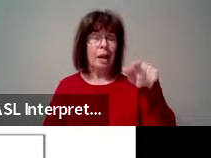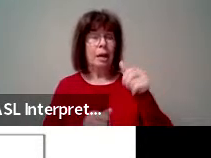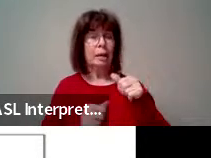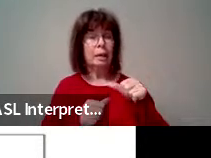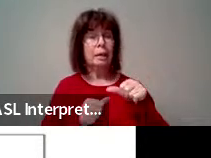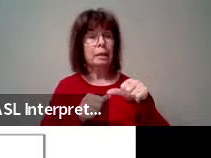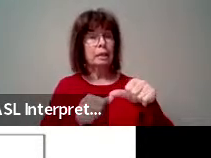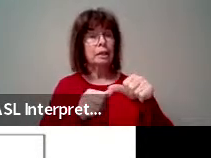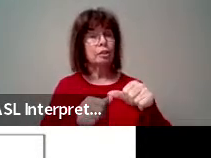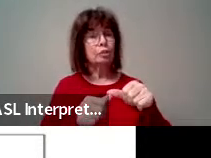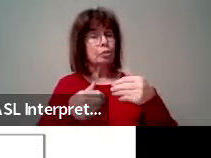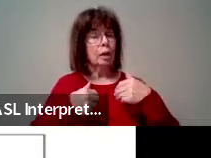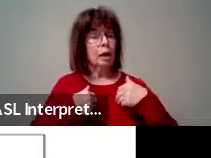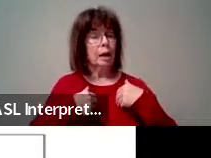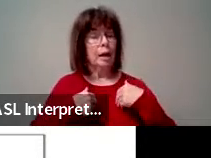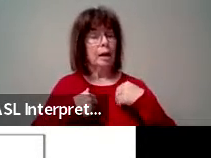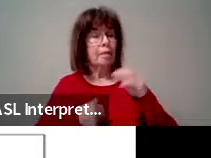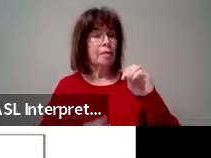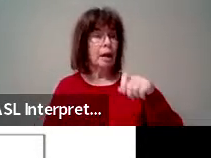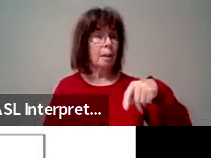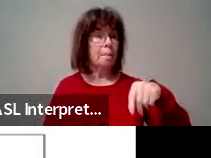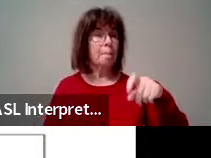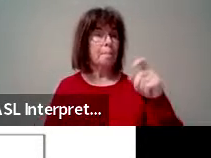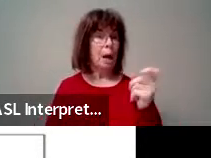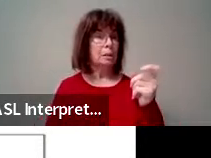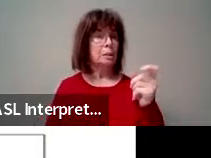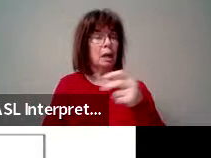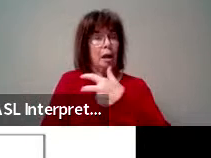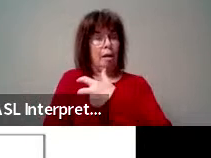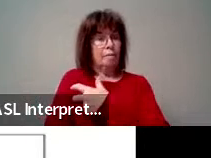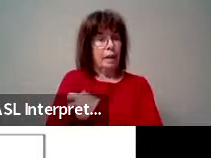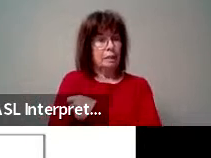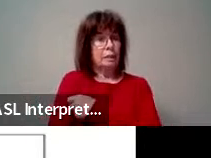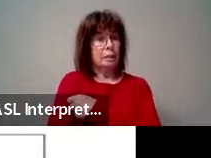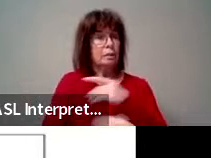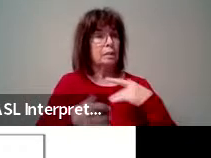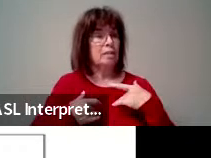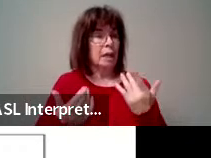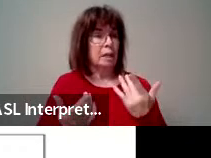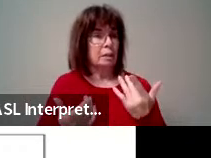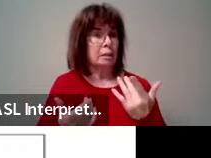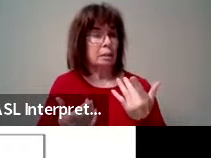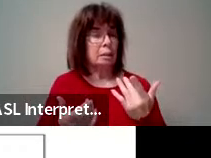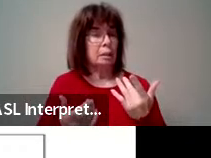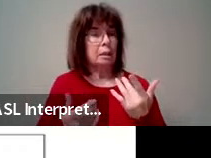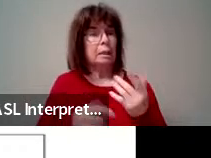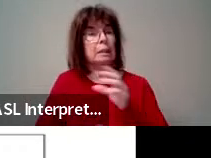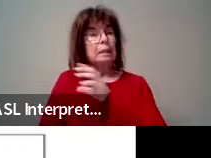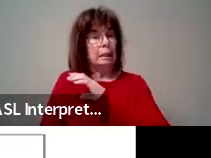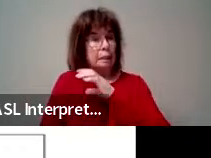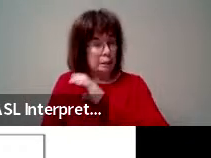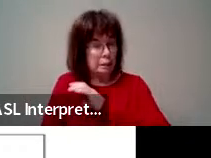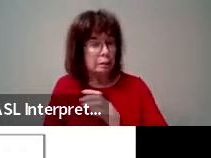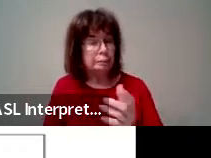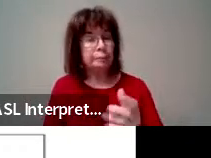host Mpox vaccine events and clinics.